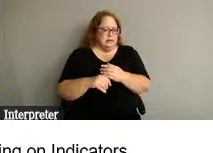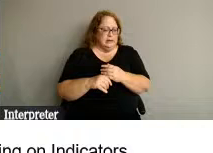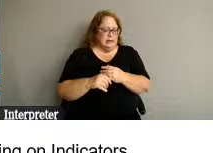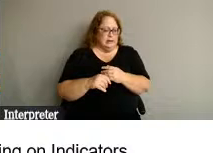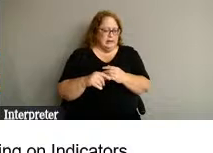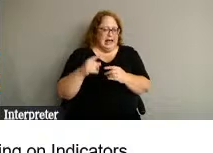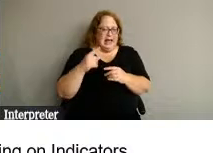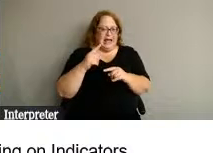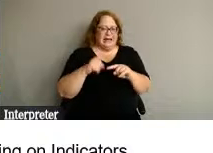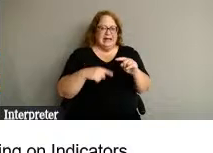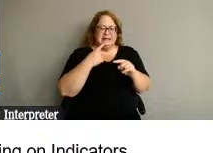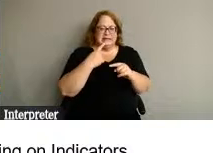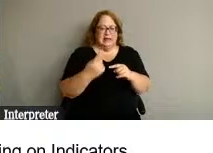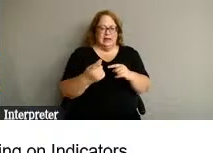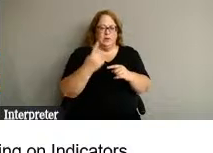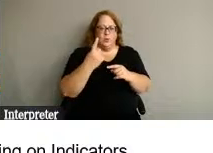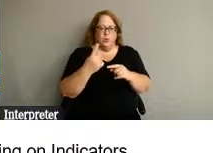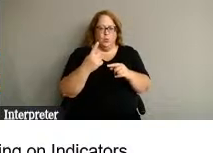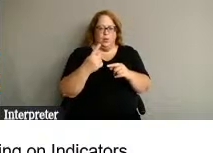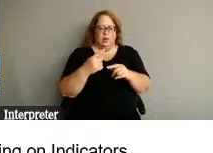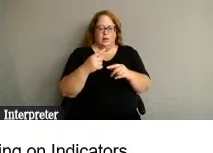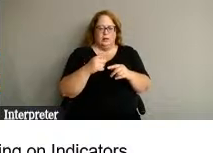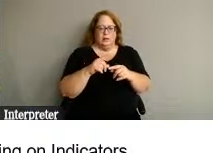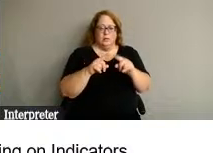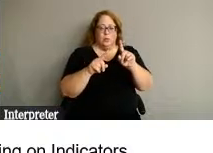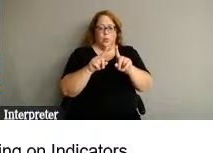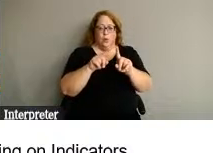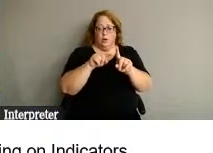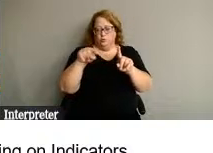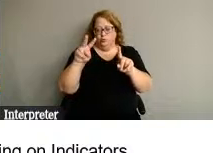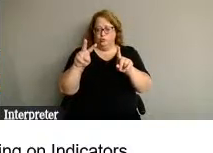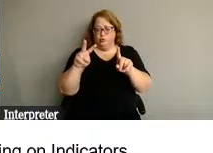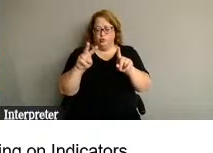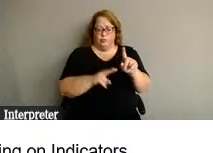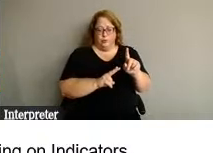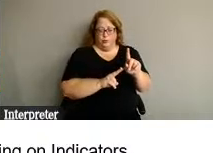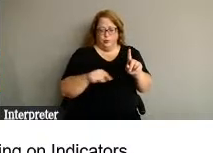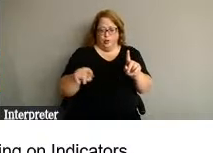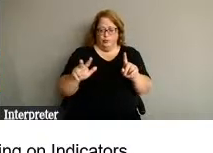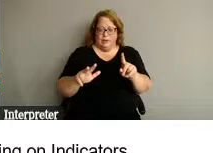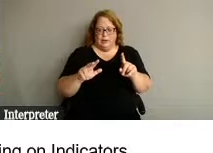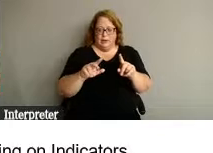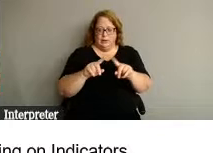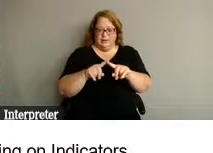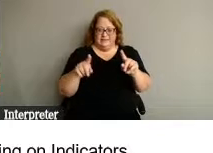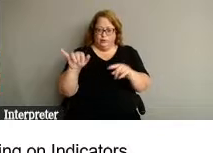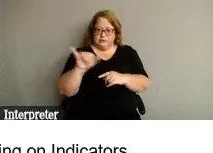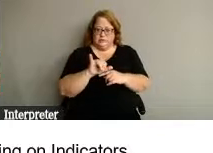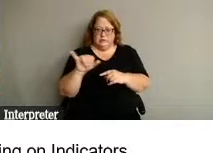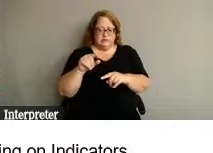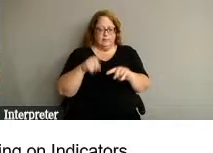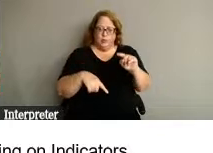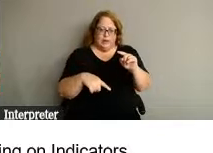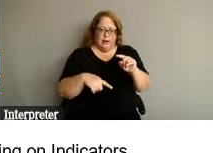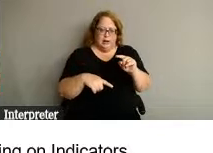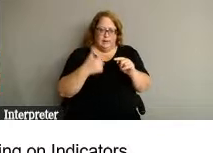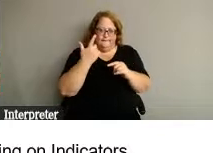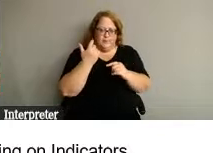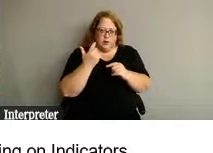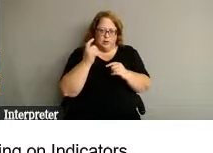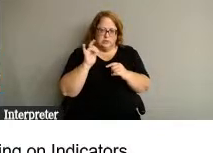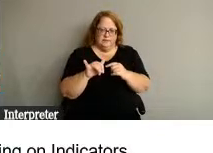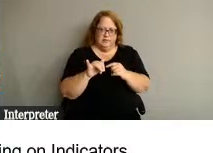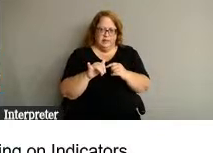that 1 is the difference between 1 and 2 is the difference between 2 and 3. Because of